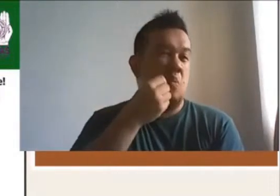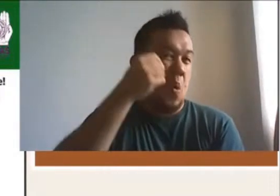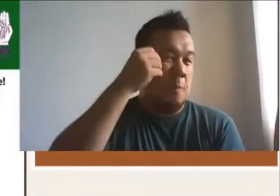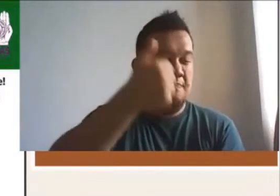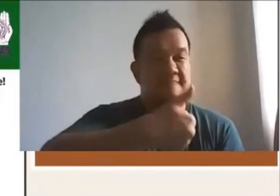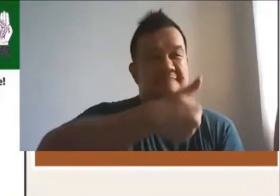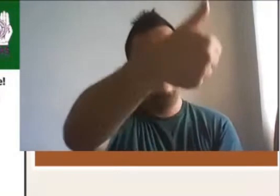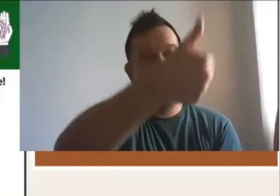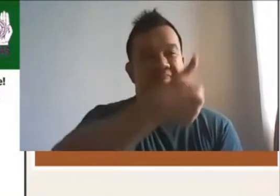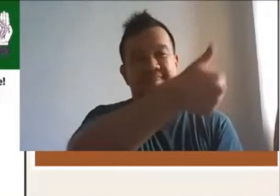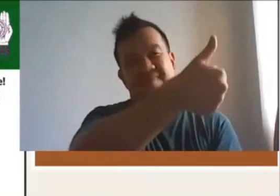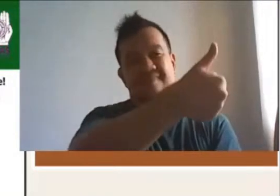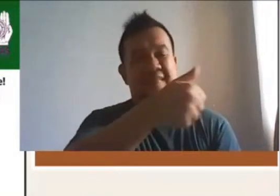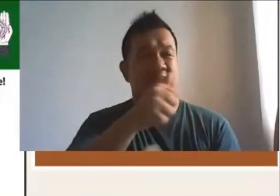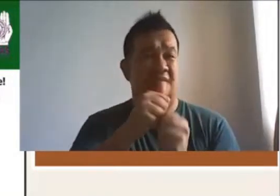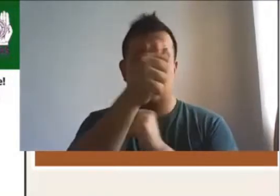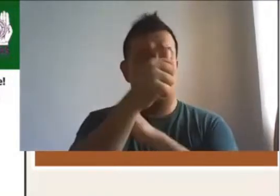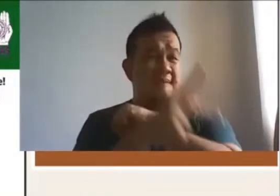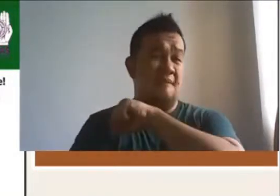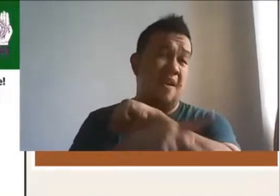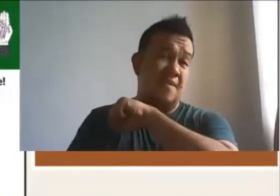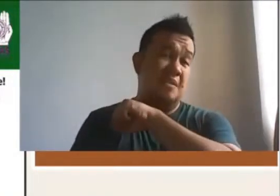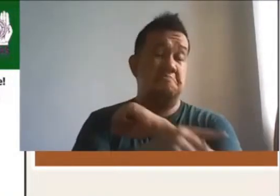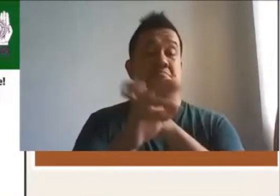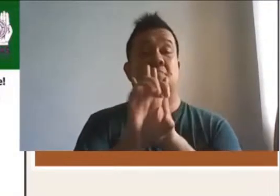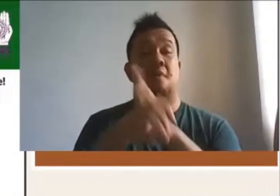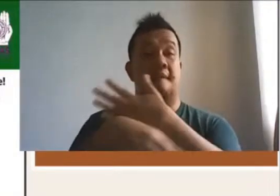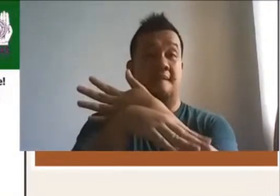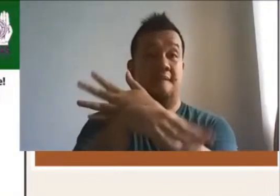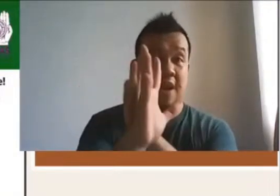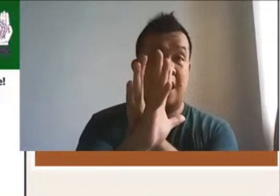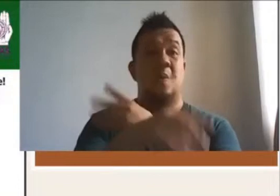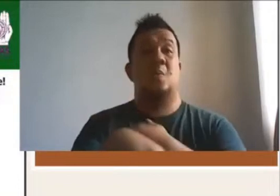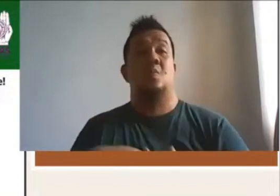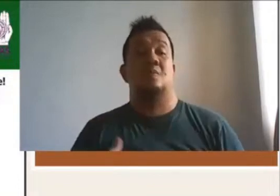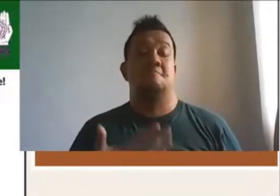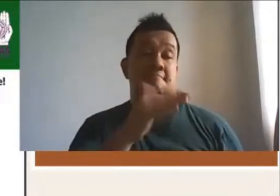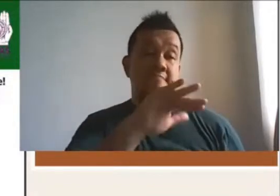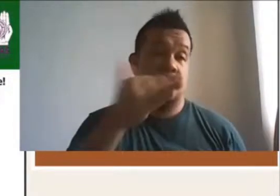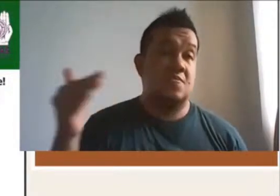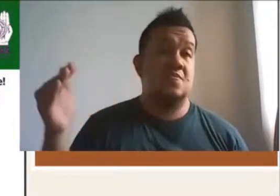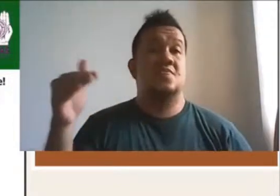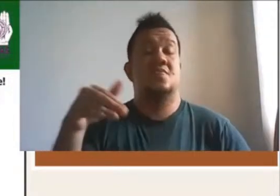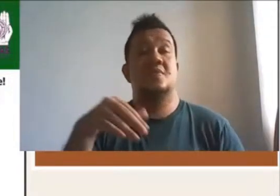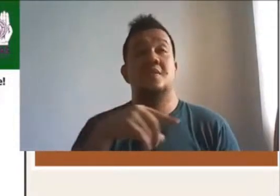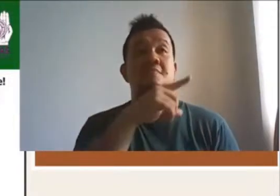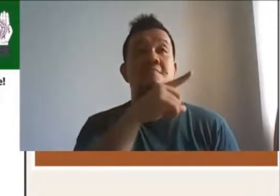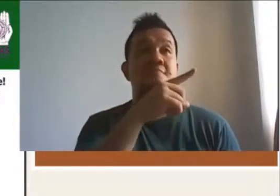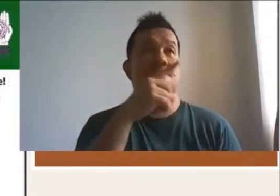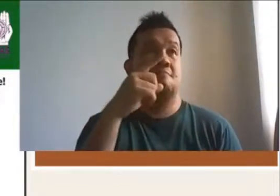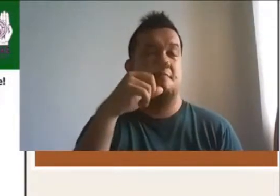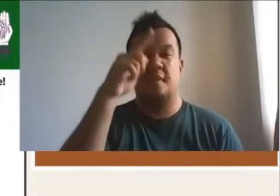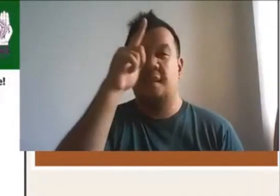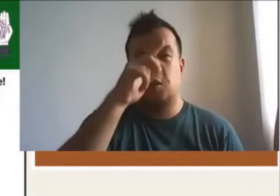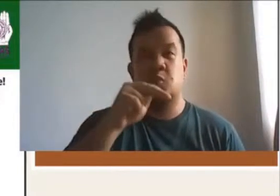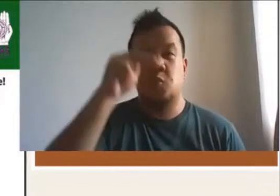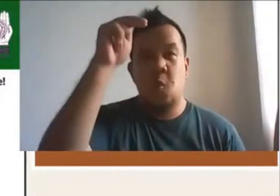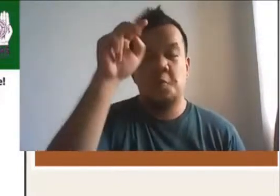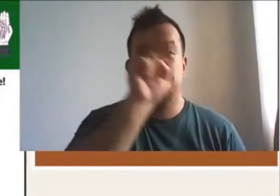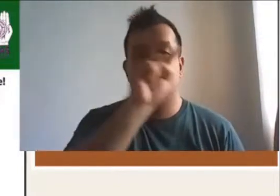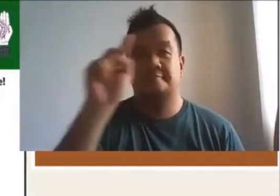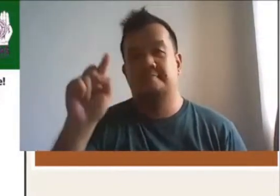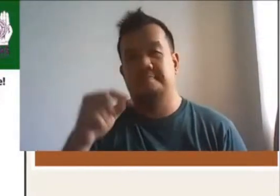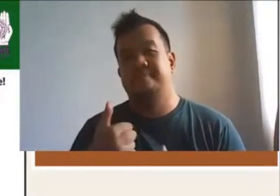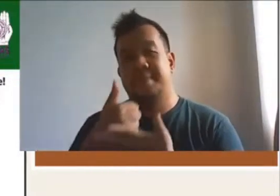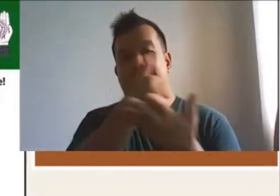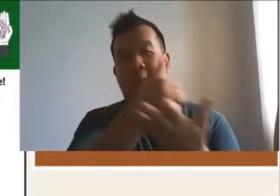dun sa mga students na hindi makapag travel going home. So all of this will help them. So if you feel like you want to